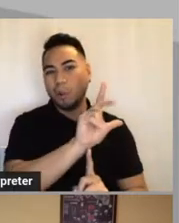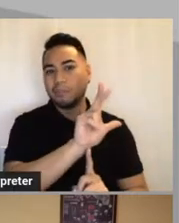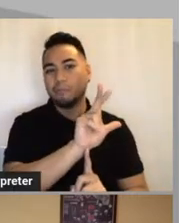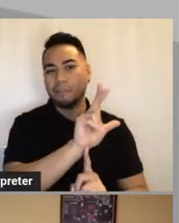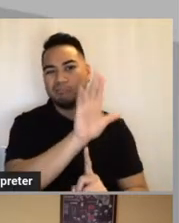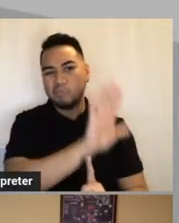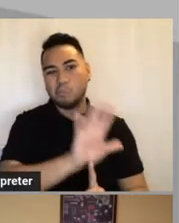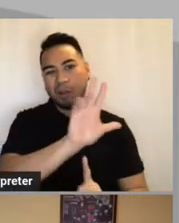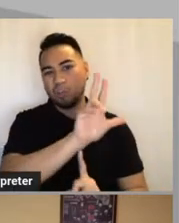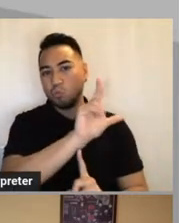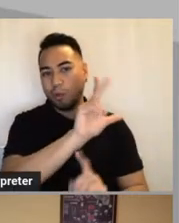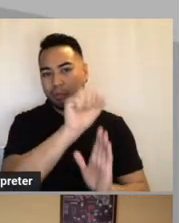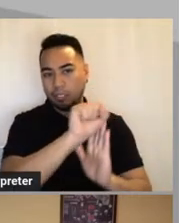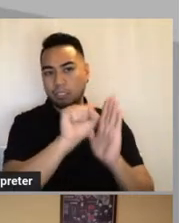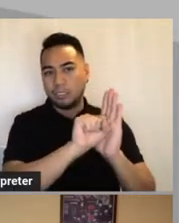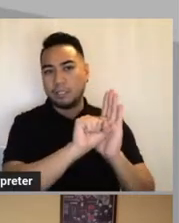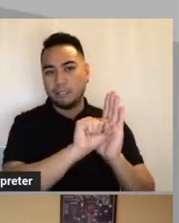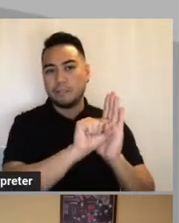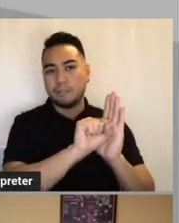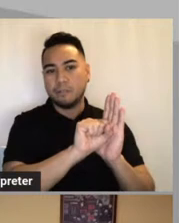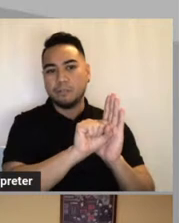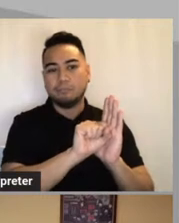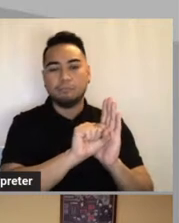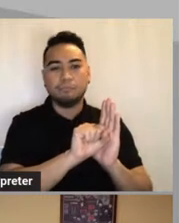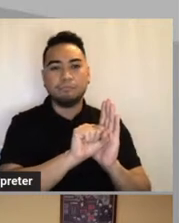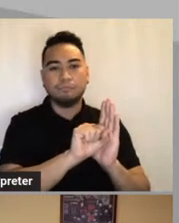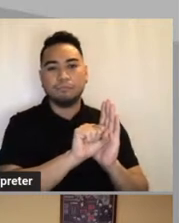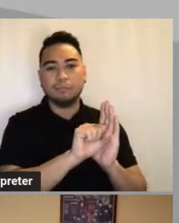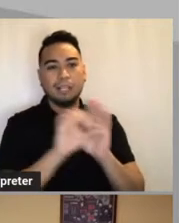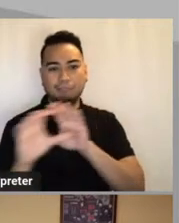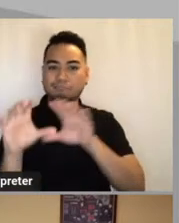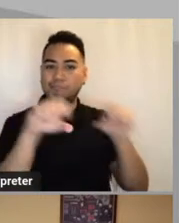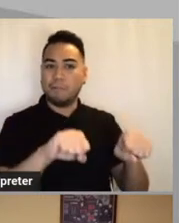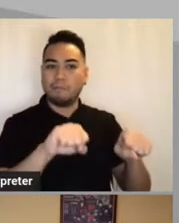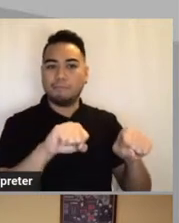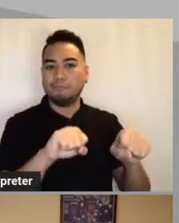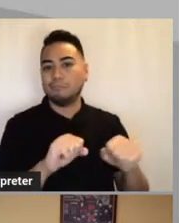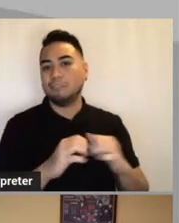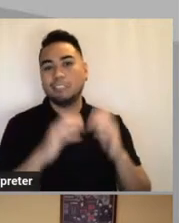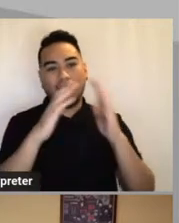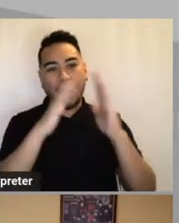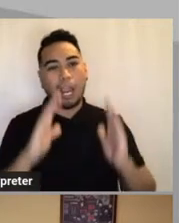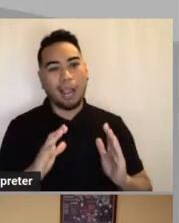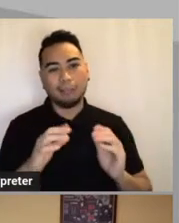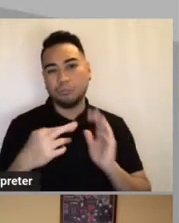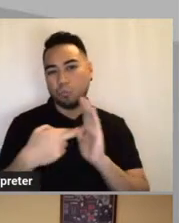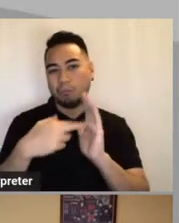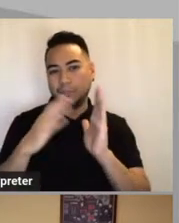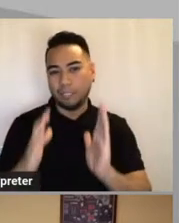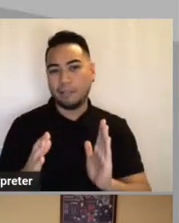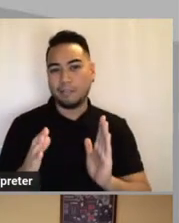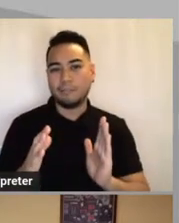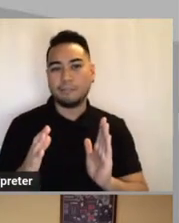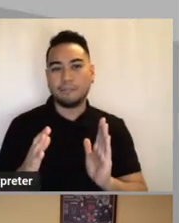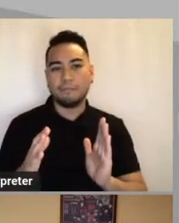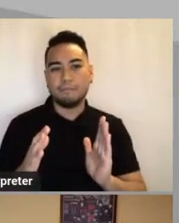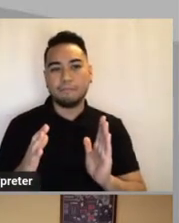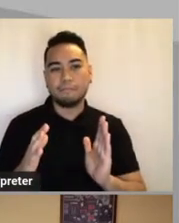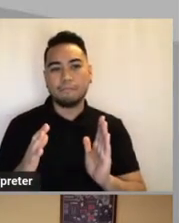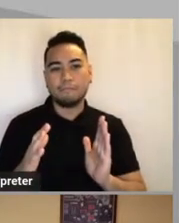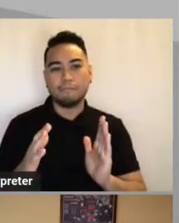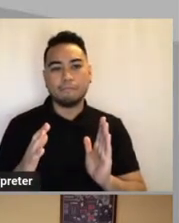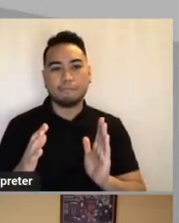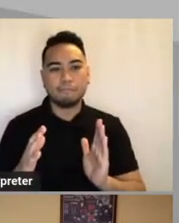at least 23 states, capture of the House of Representatives and a stalemate there, emboldened